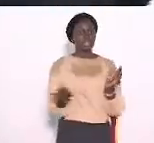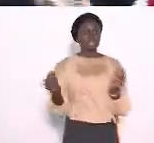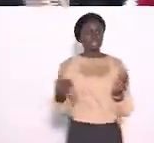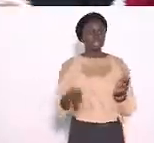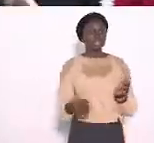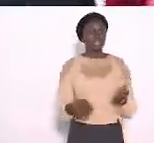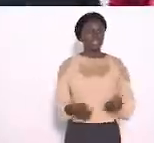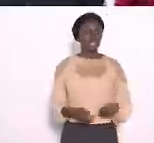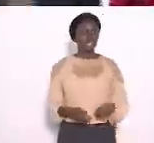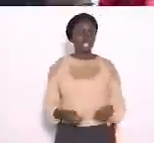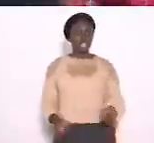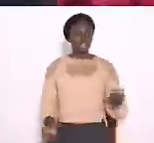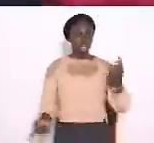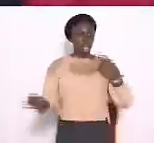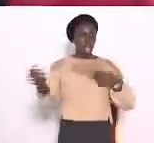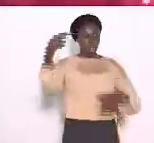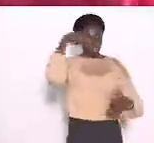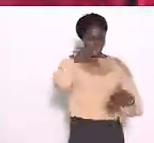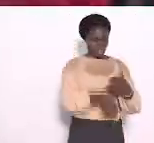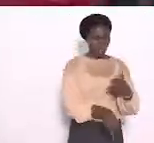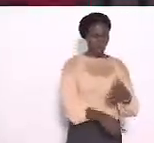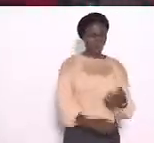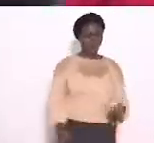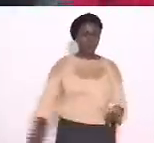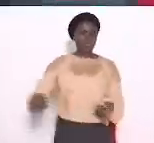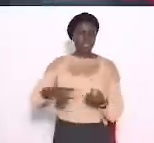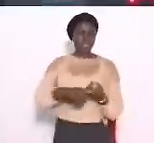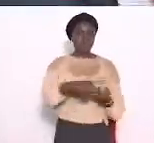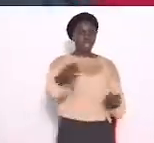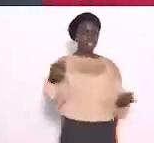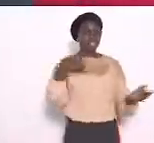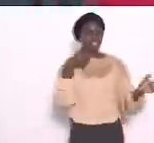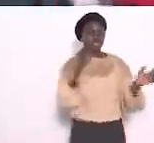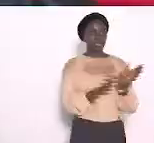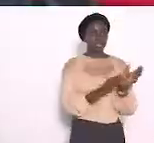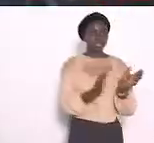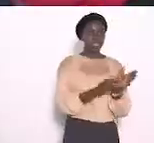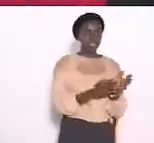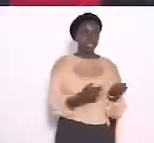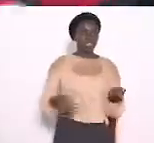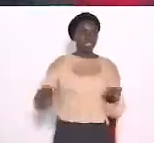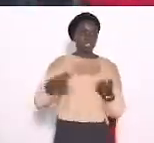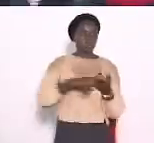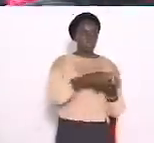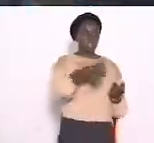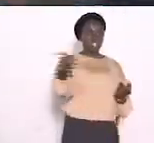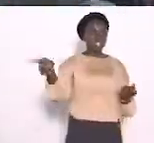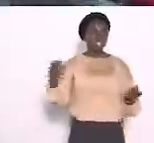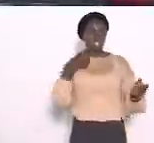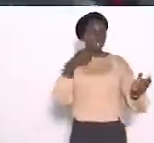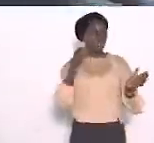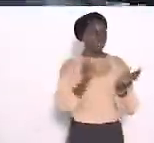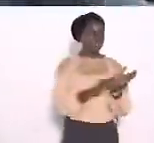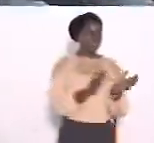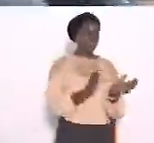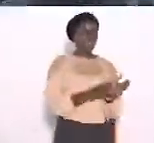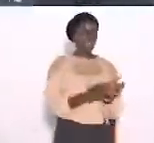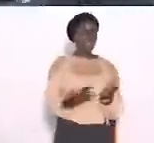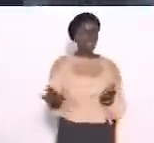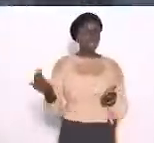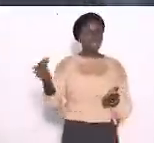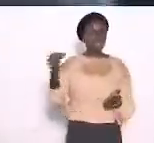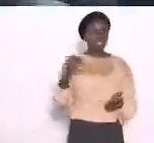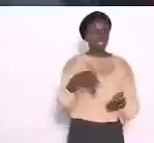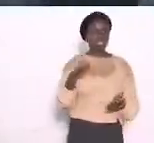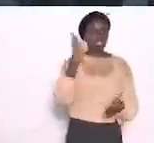yes when you praise when you praise when you praise when you praise when you praise when you praise yes they